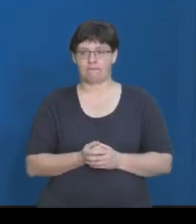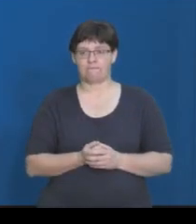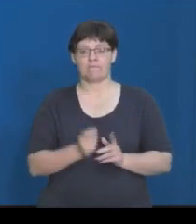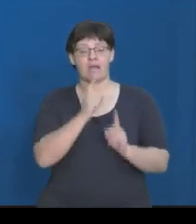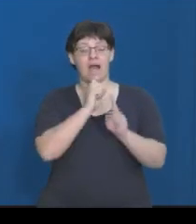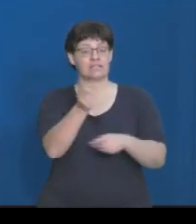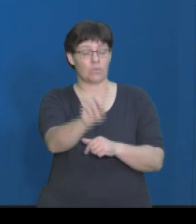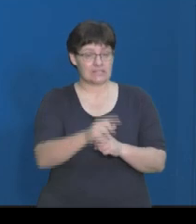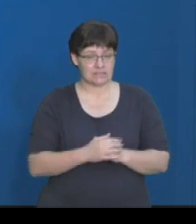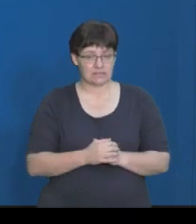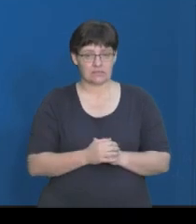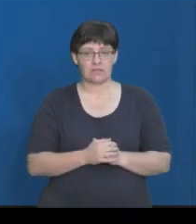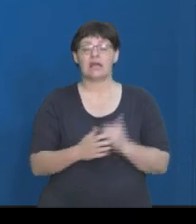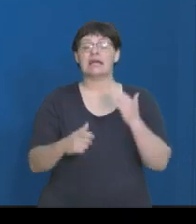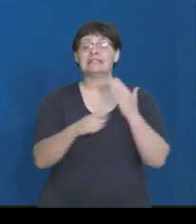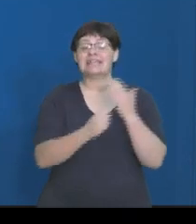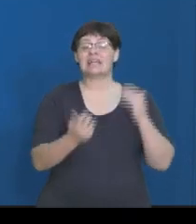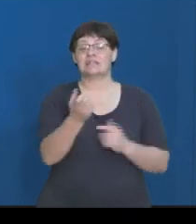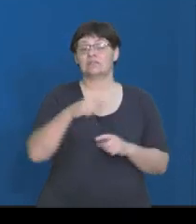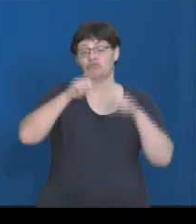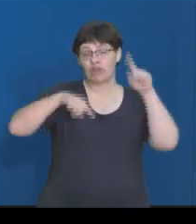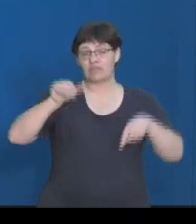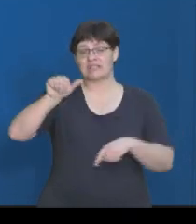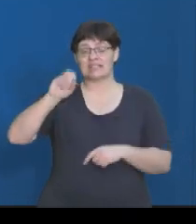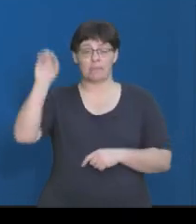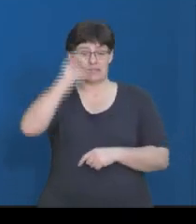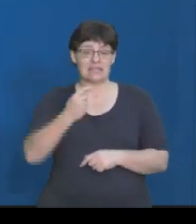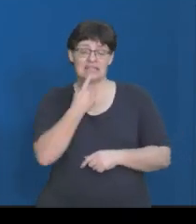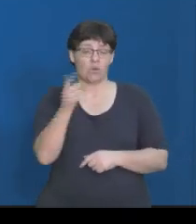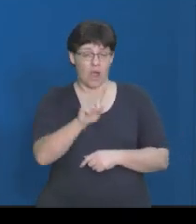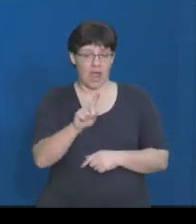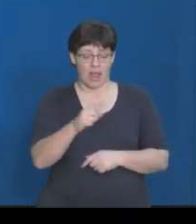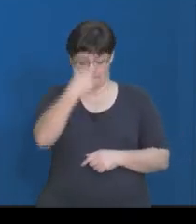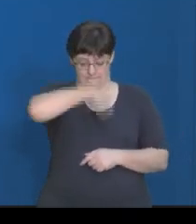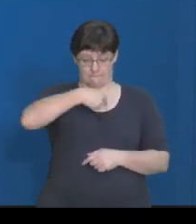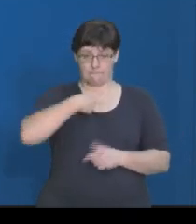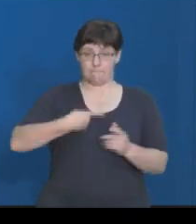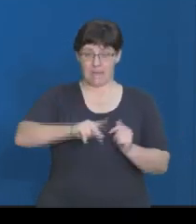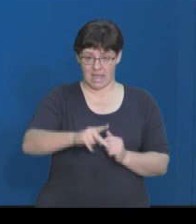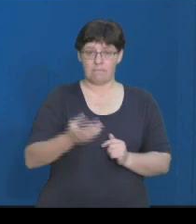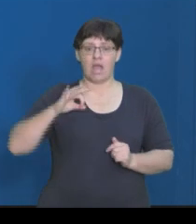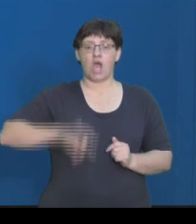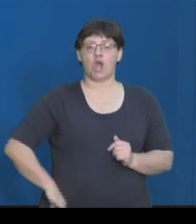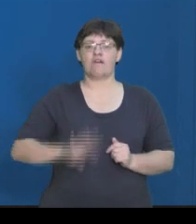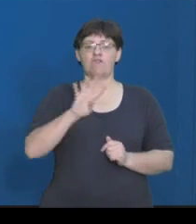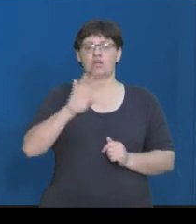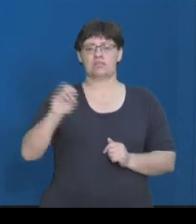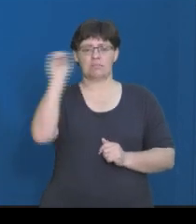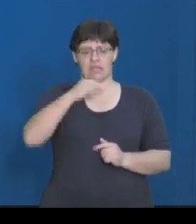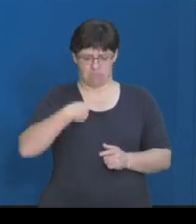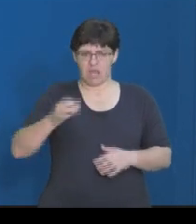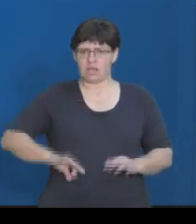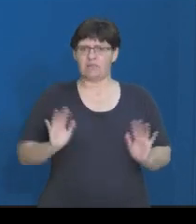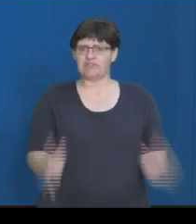The answer there is a tax rate of 60% implies that the taxpayer will only earn 40% of their